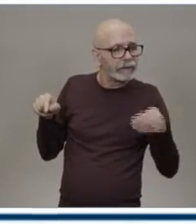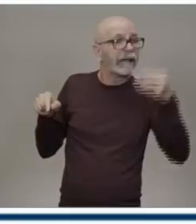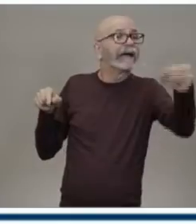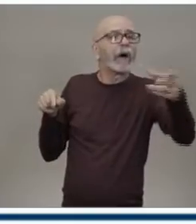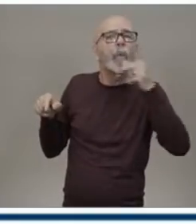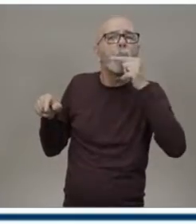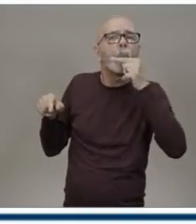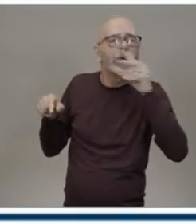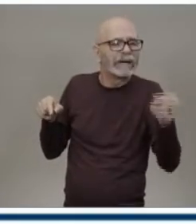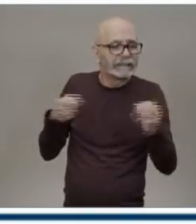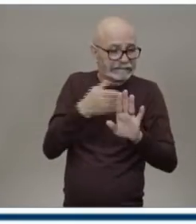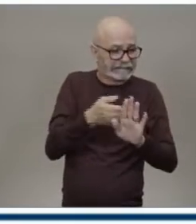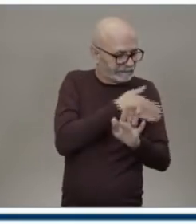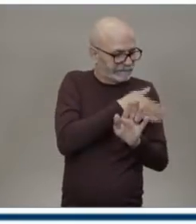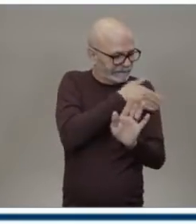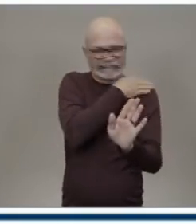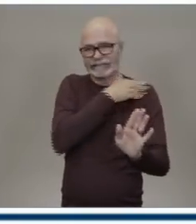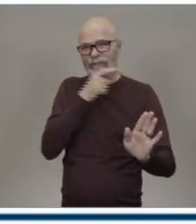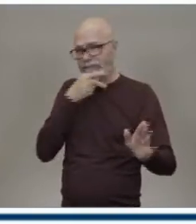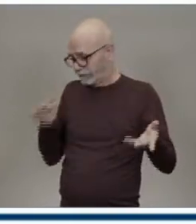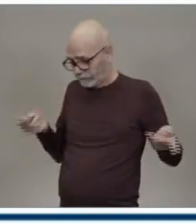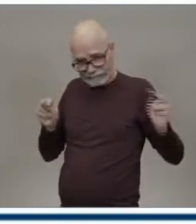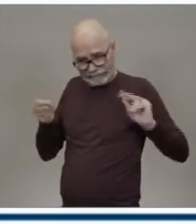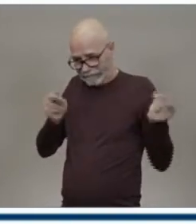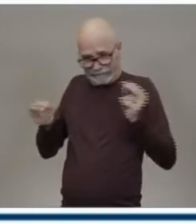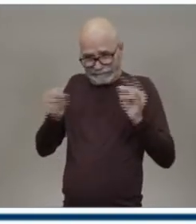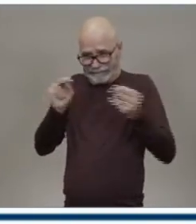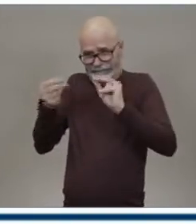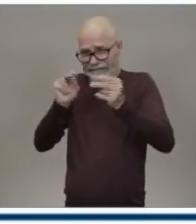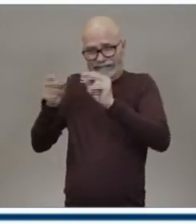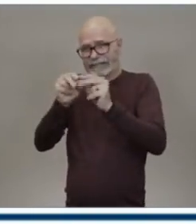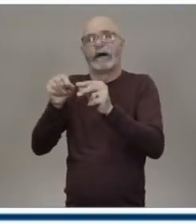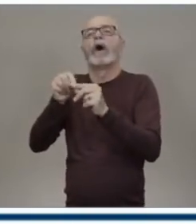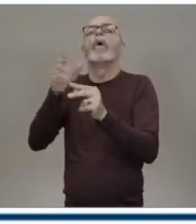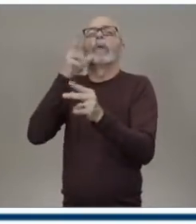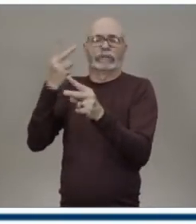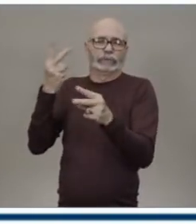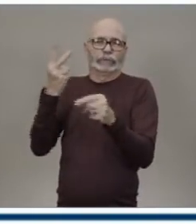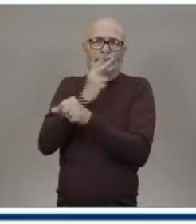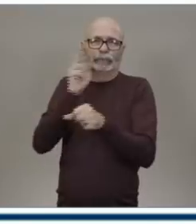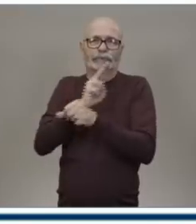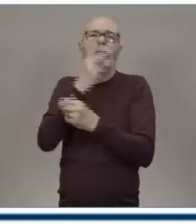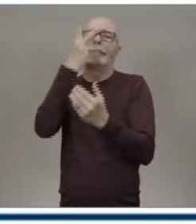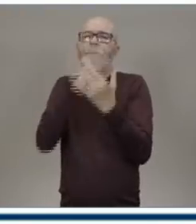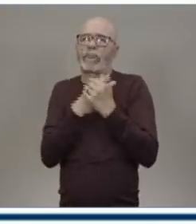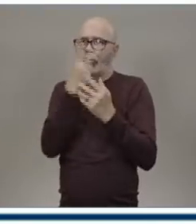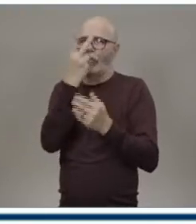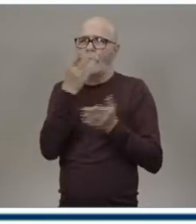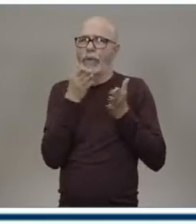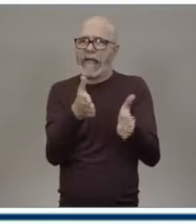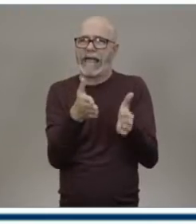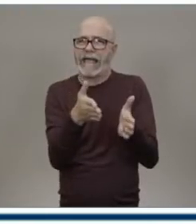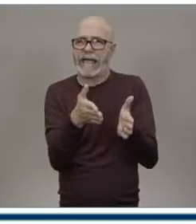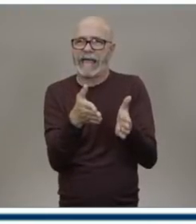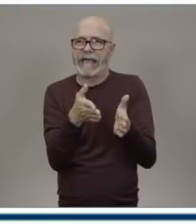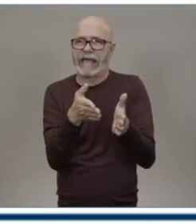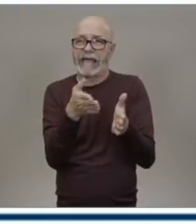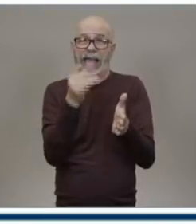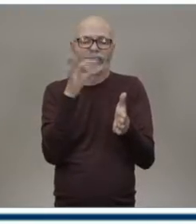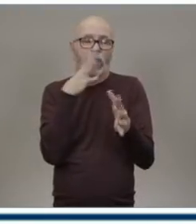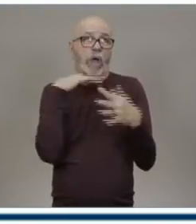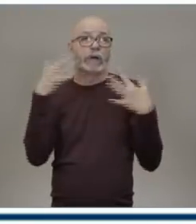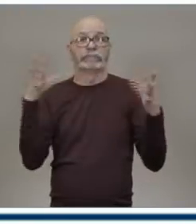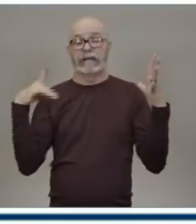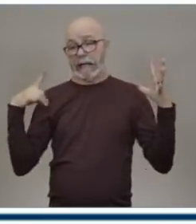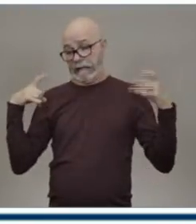ago. So we use both approaches when it's appropriate for the type of case and the complexity of the case that's in front of